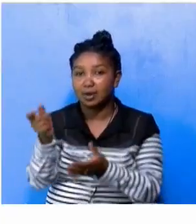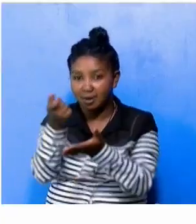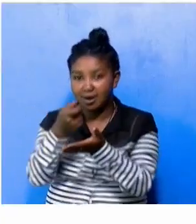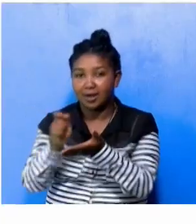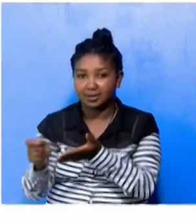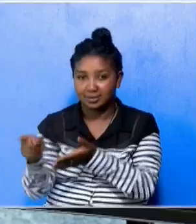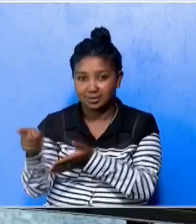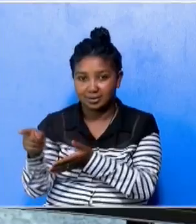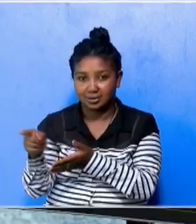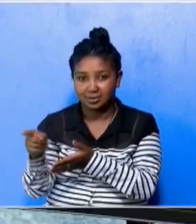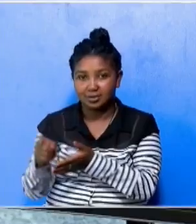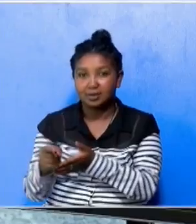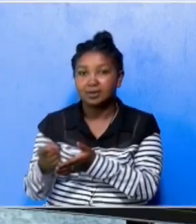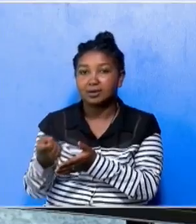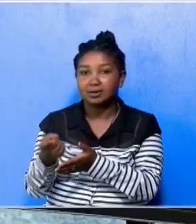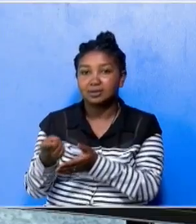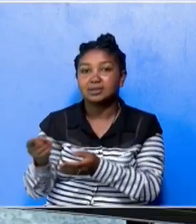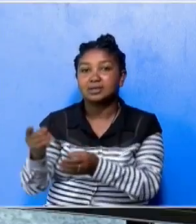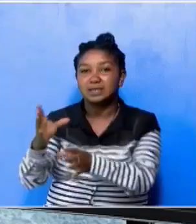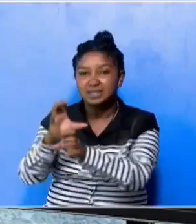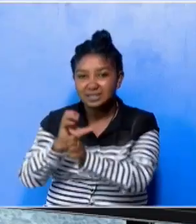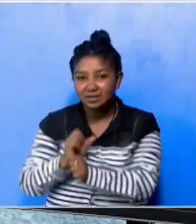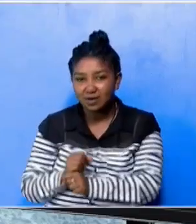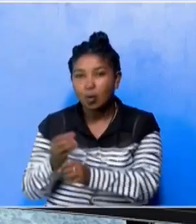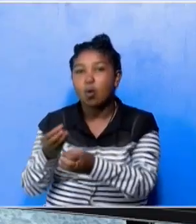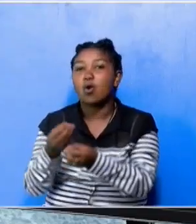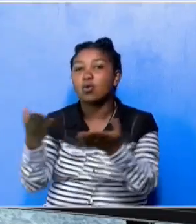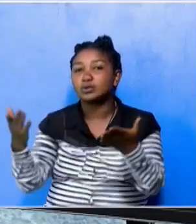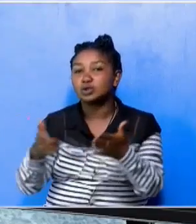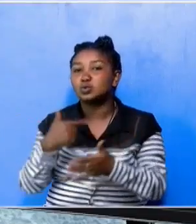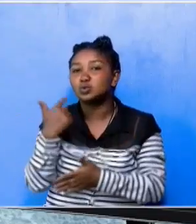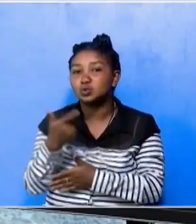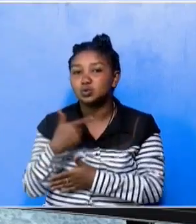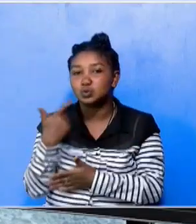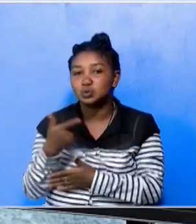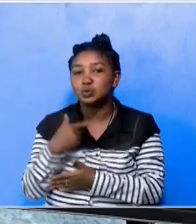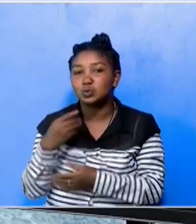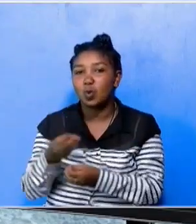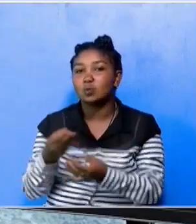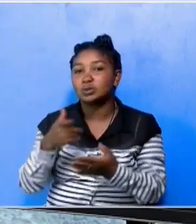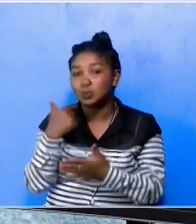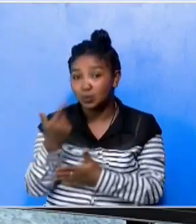Writes. What about the receiver of the action? Yes?